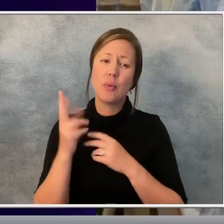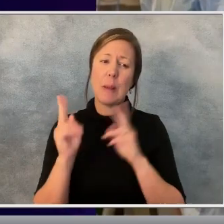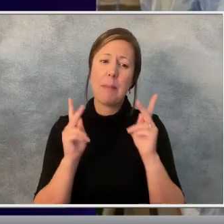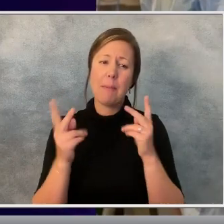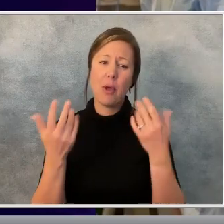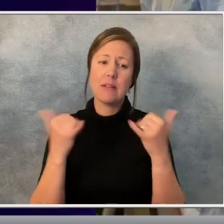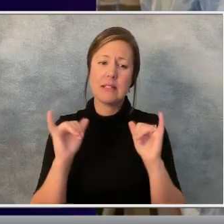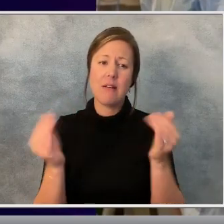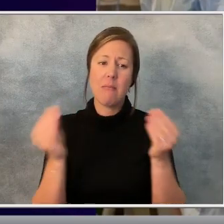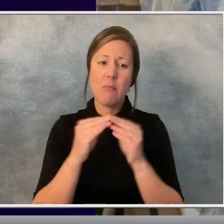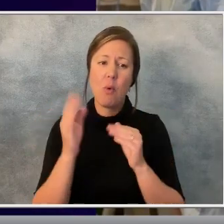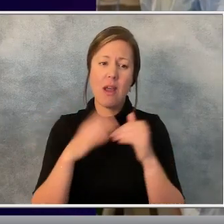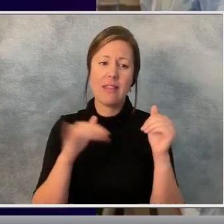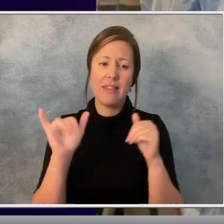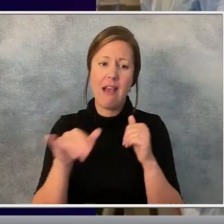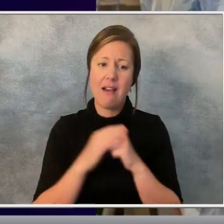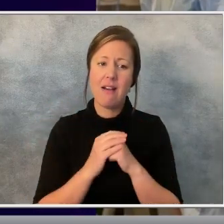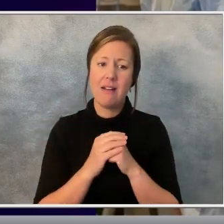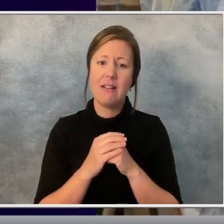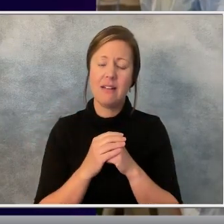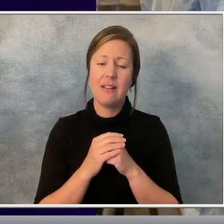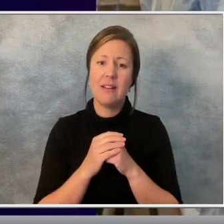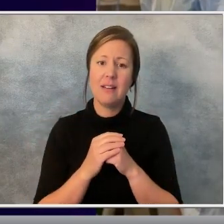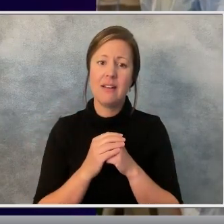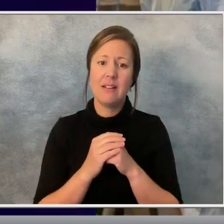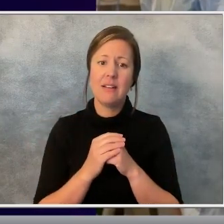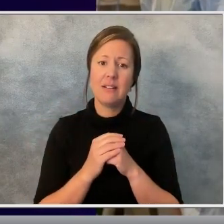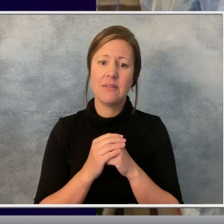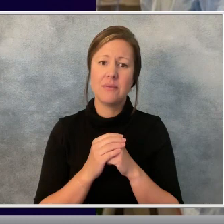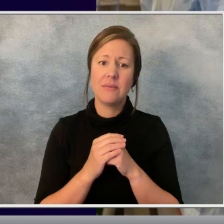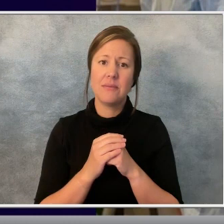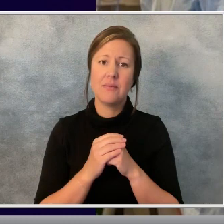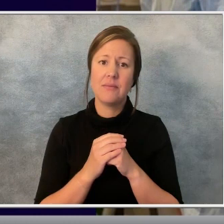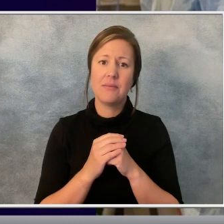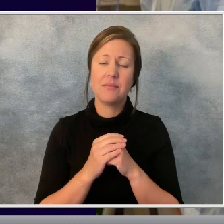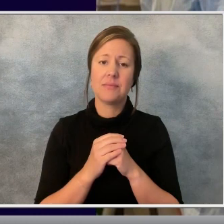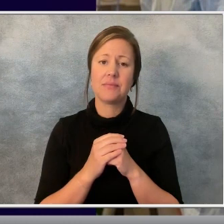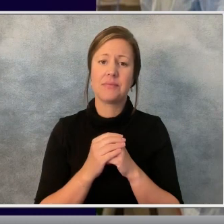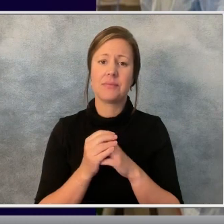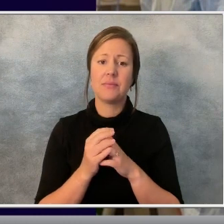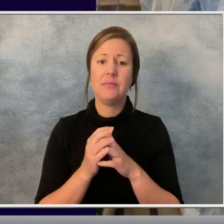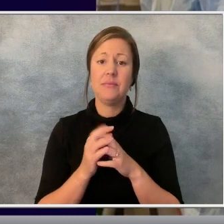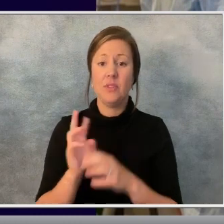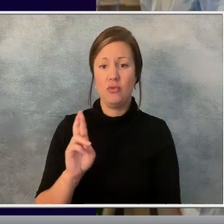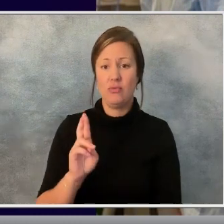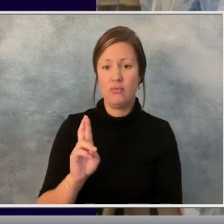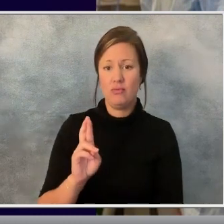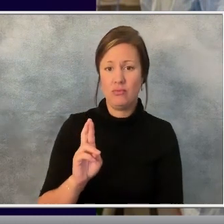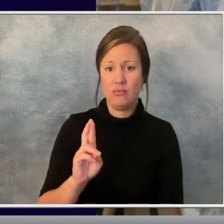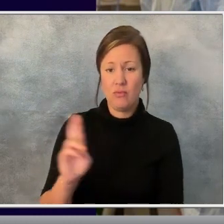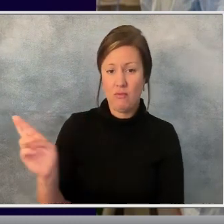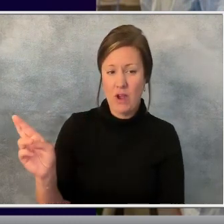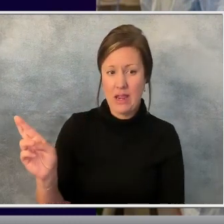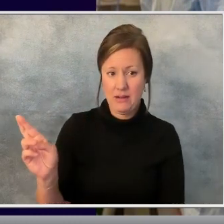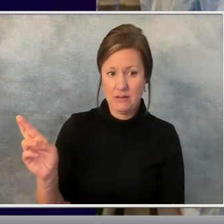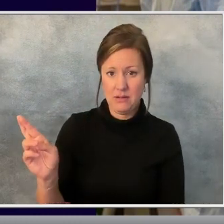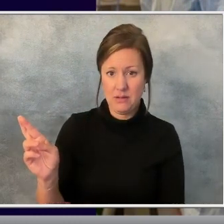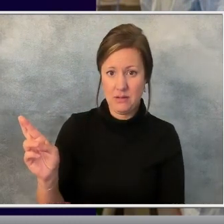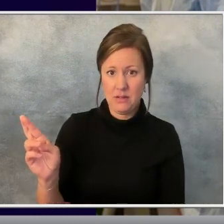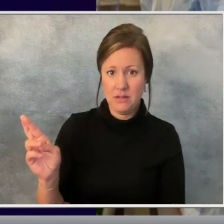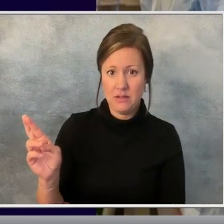well. So are they all? So on nurses? The right side of the Yeah. picture, as we're looking at it, is the